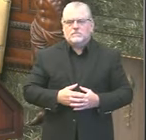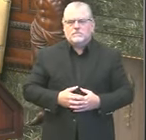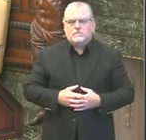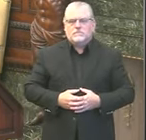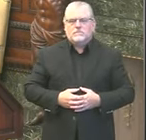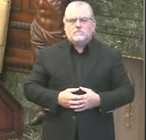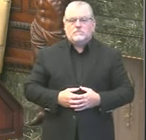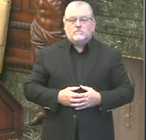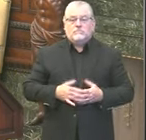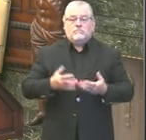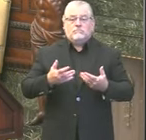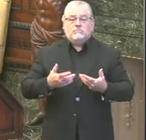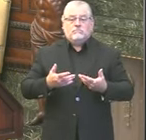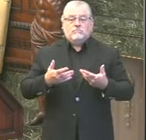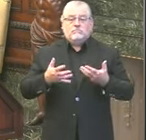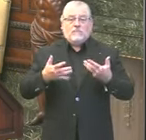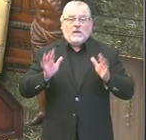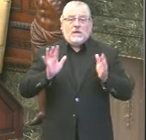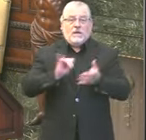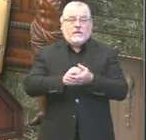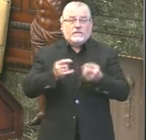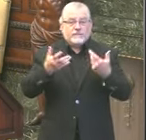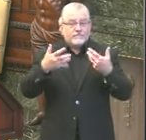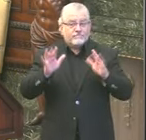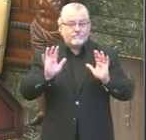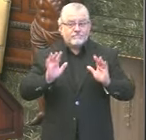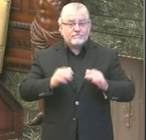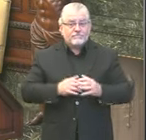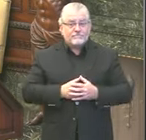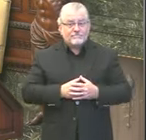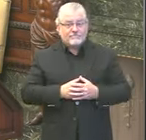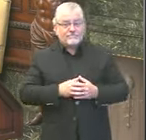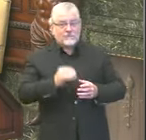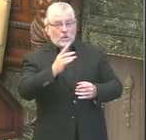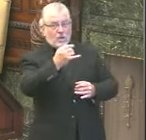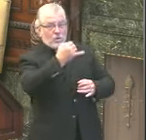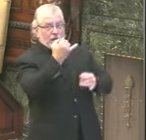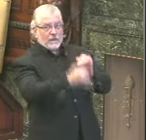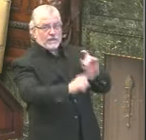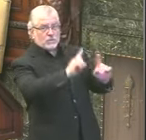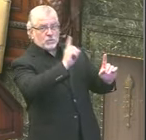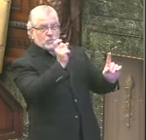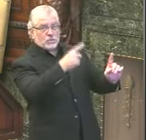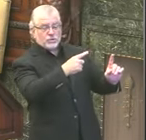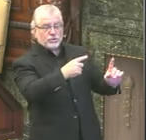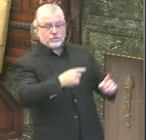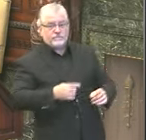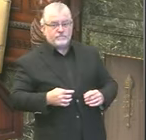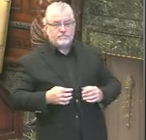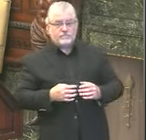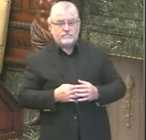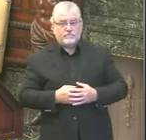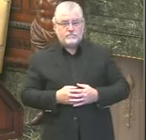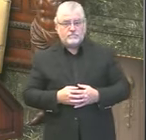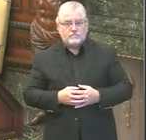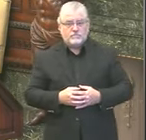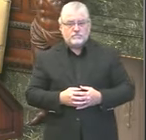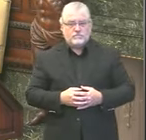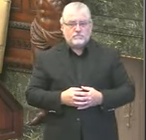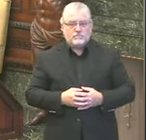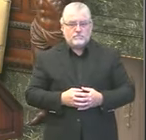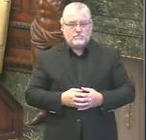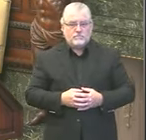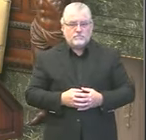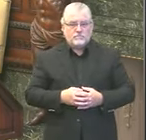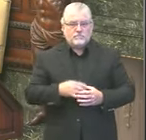that's the end of it. All right, last question is about the, you guys released some new budget numbers yesterday. We understand